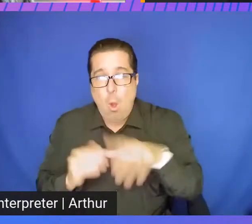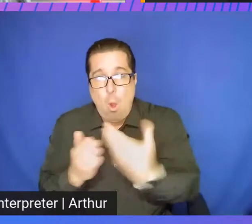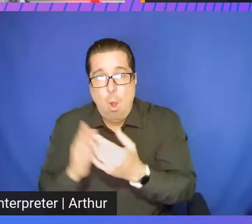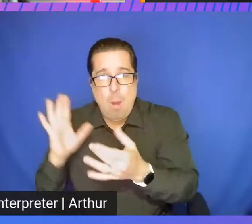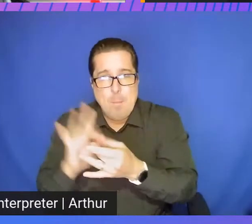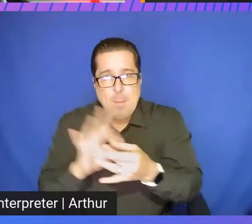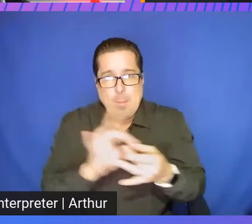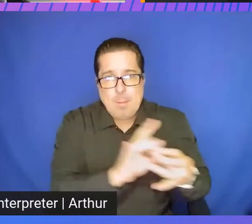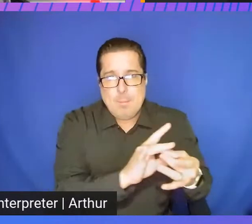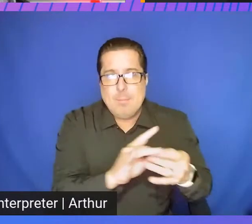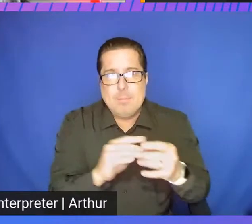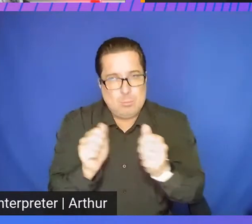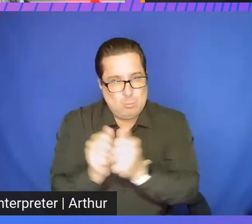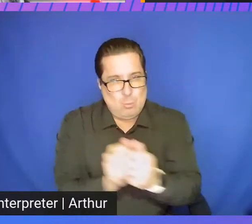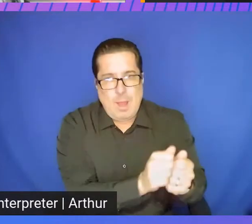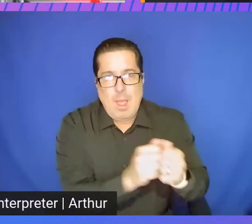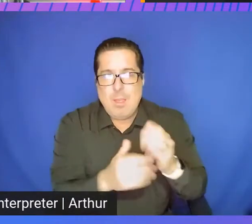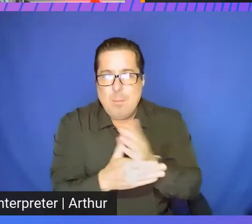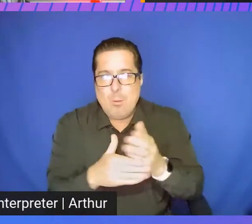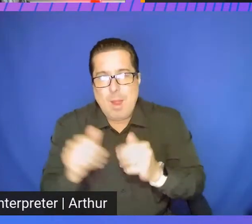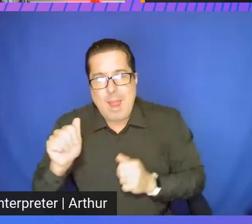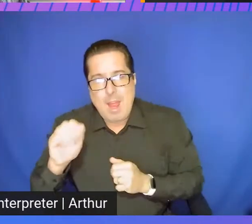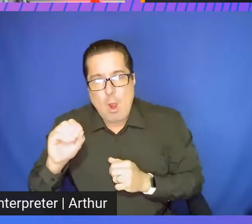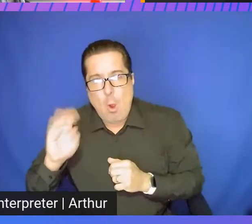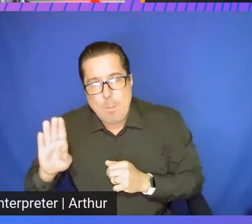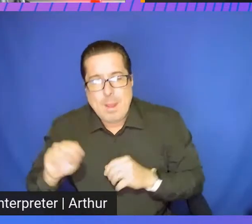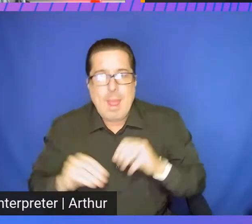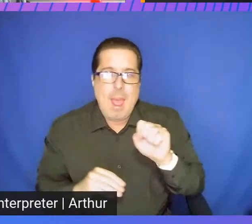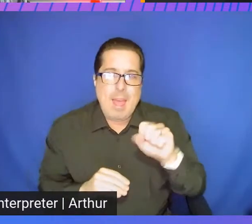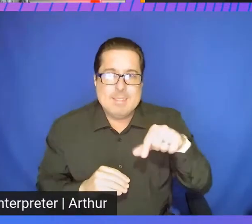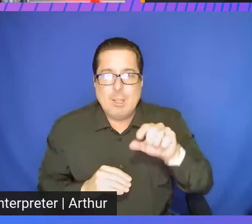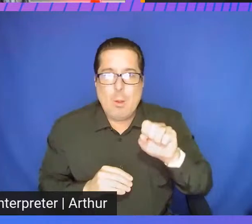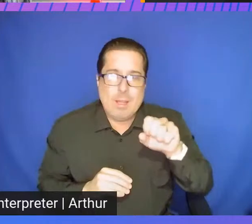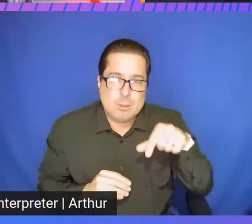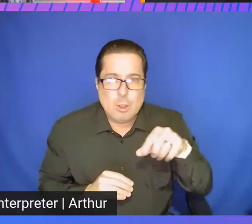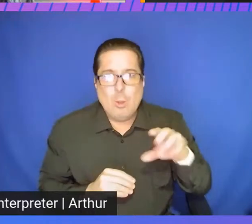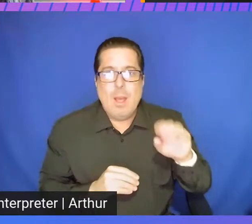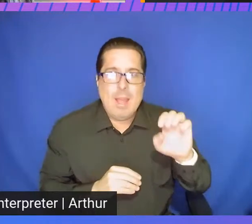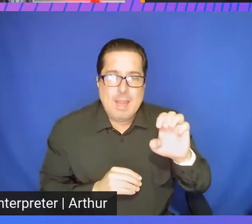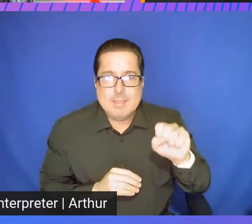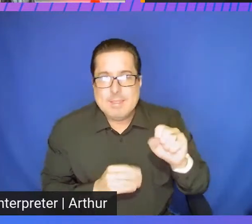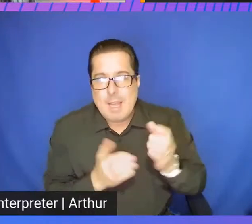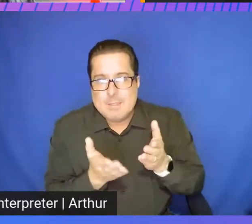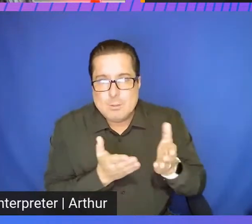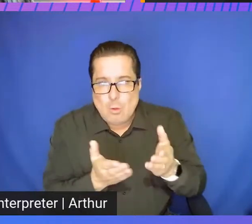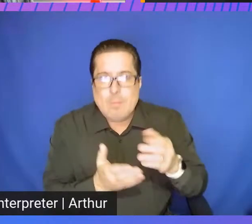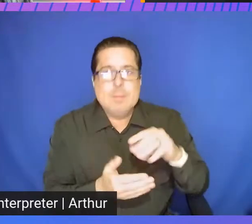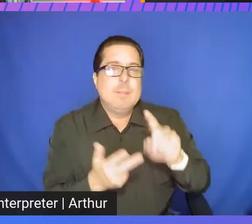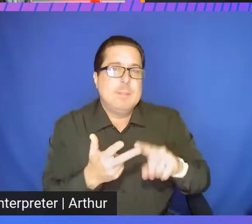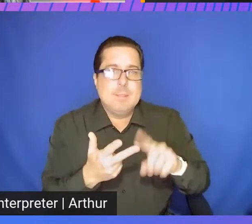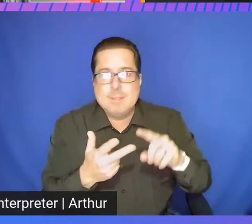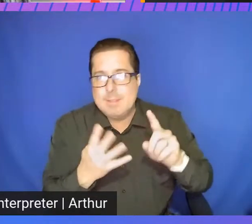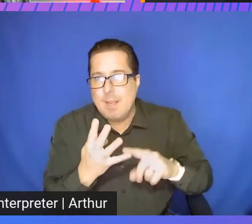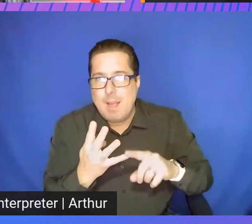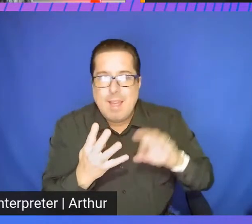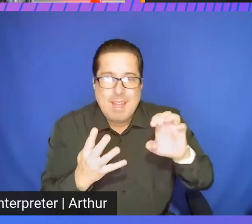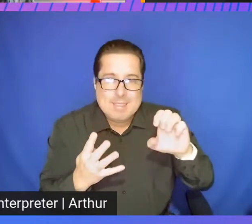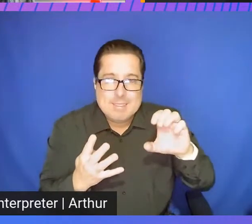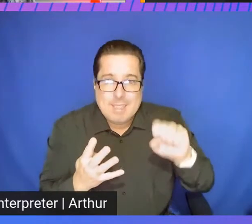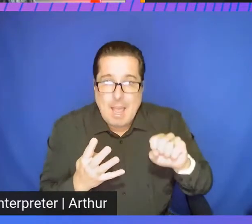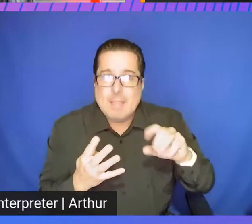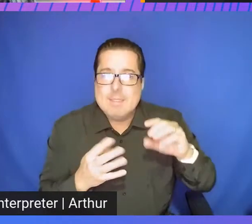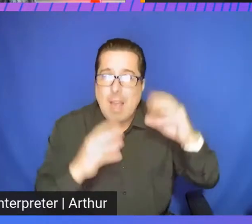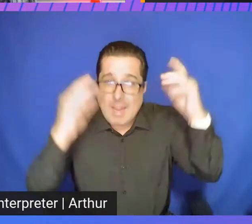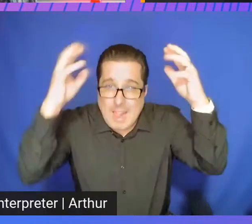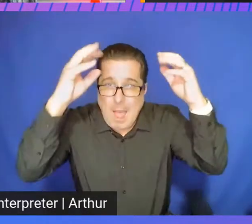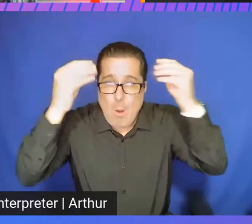integration between AOBs or SQSQs and ECS services, or then ECS and things like CloudFormation and